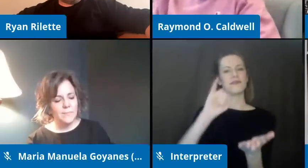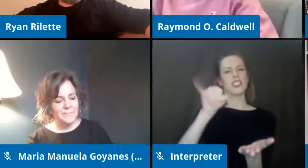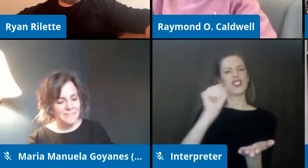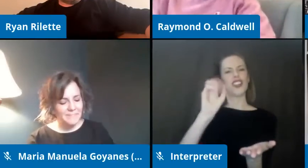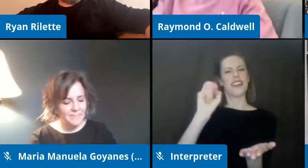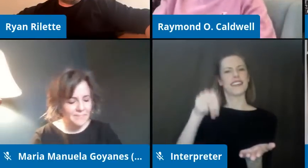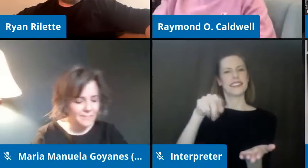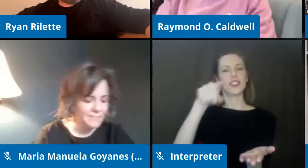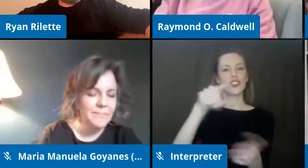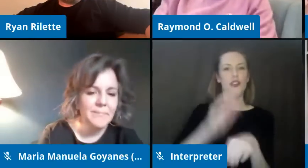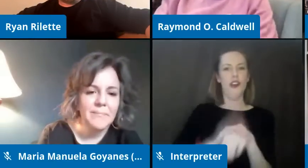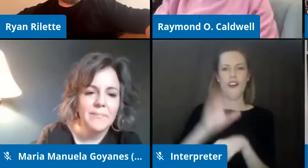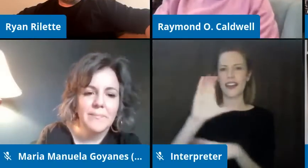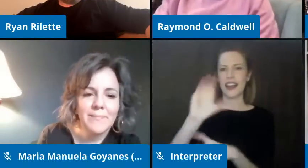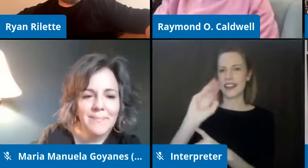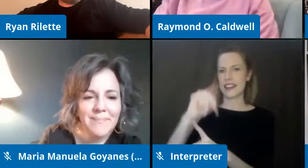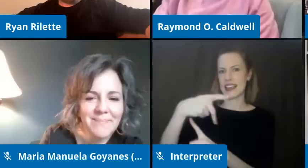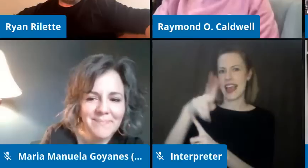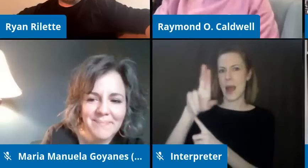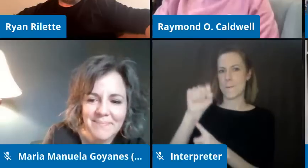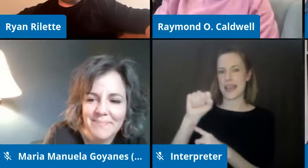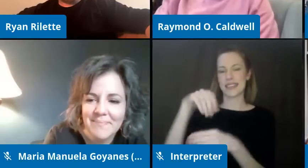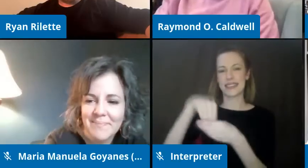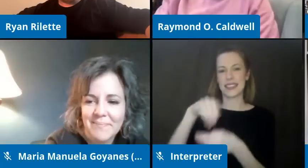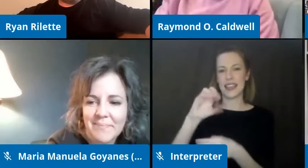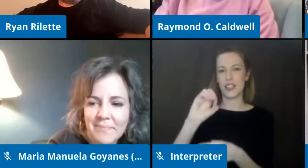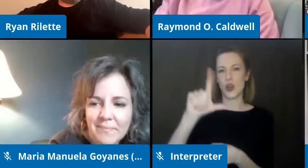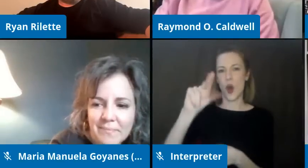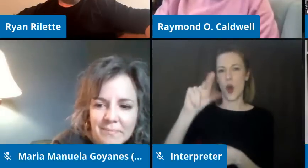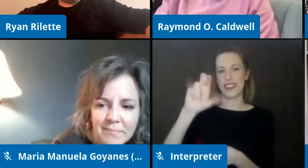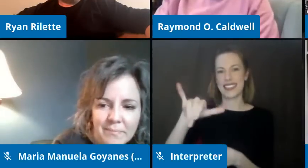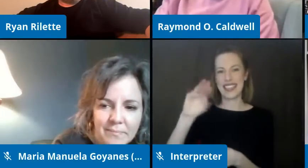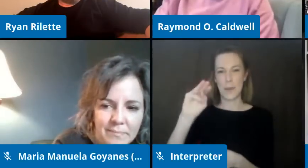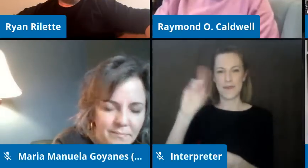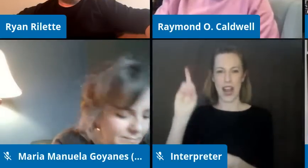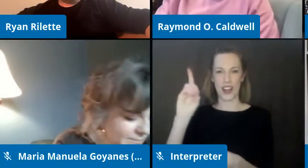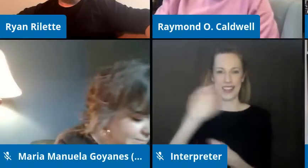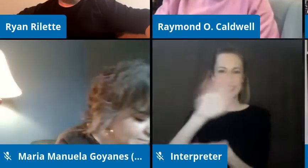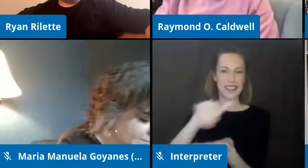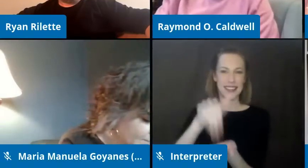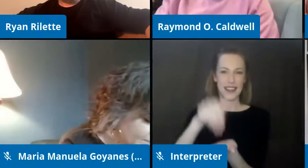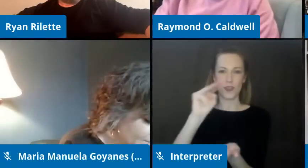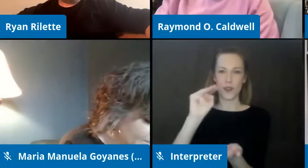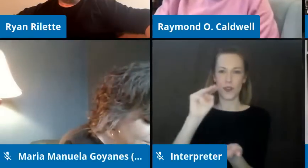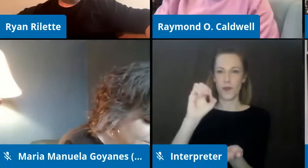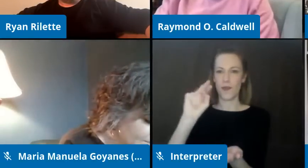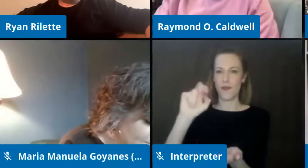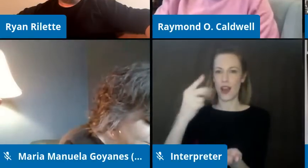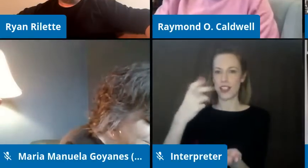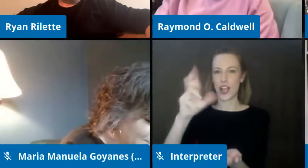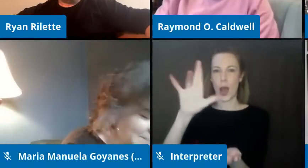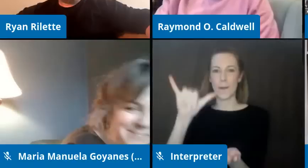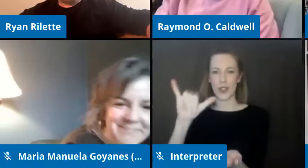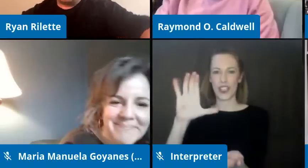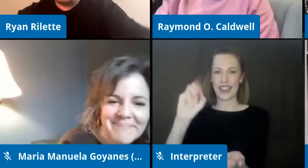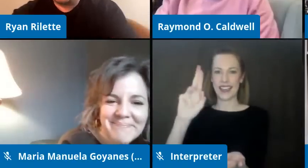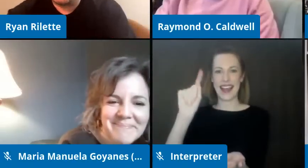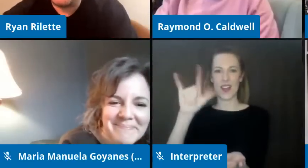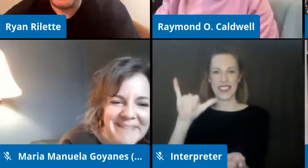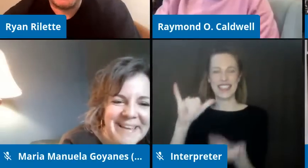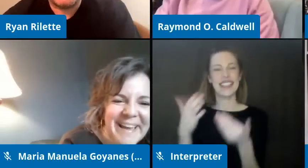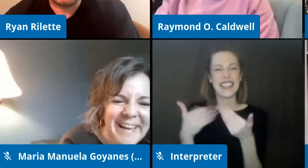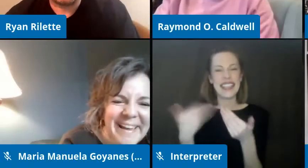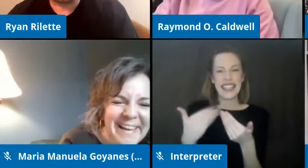in Olney, Maryland, in central Montgomery County, just about an easy ride from downtown D.C.